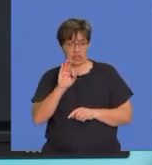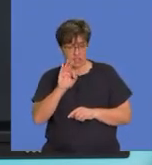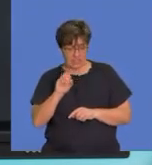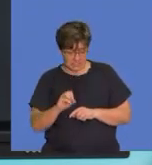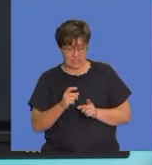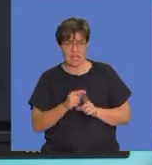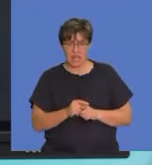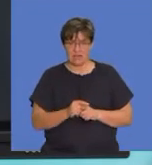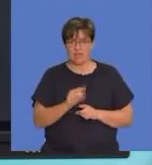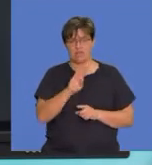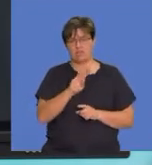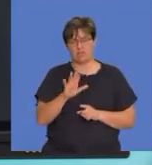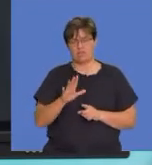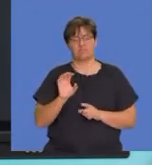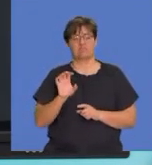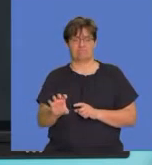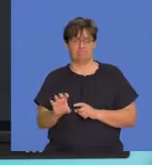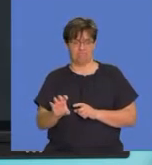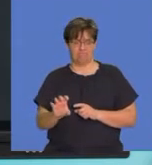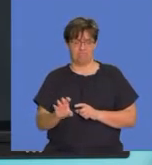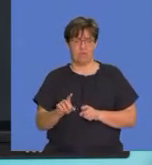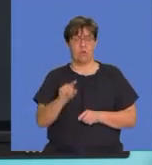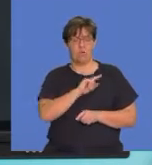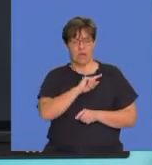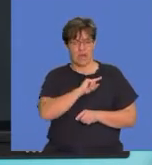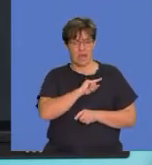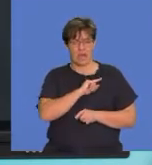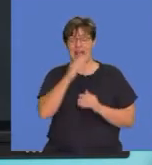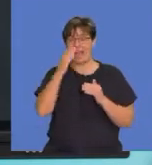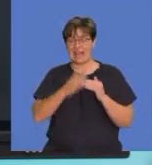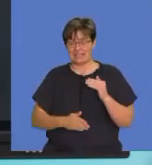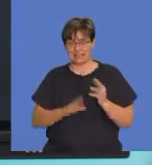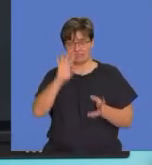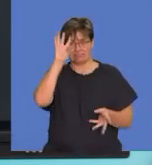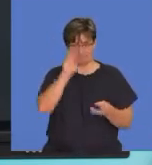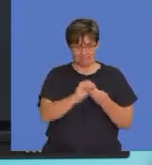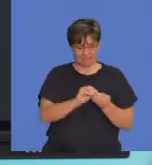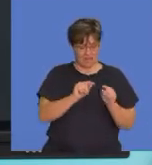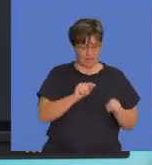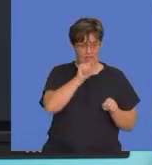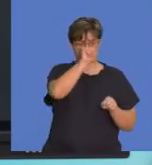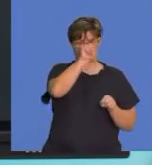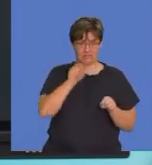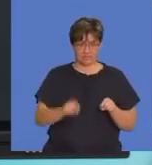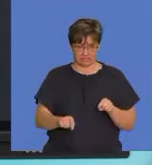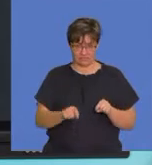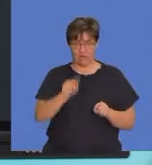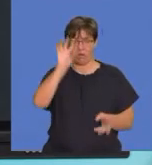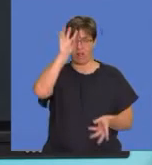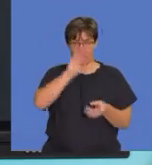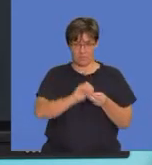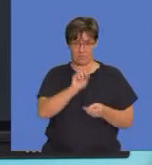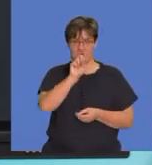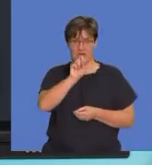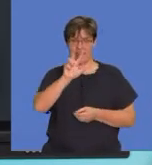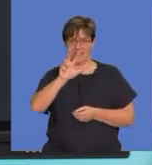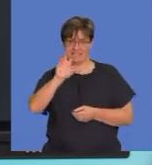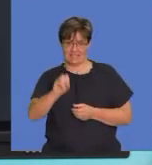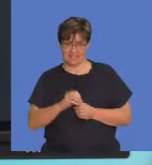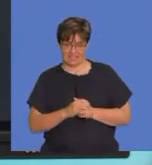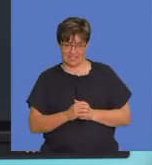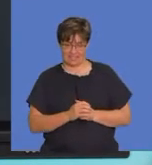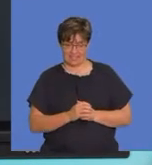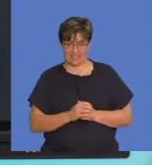will be in its own triangle, because at the end, the sum of the angles in a triangle must be 180.